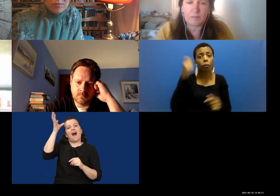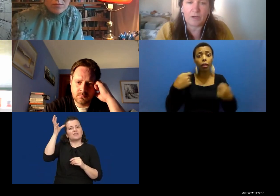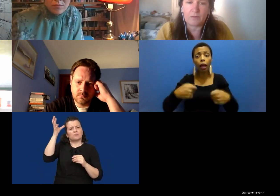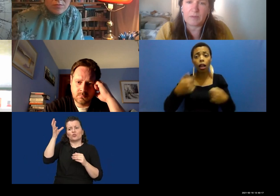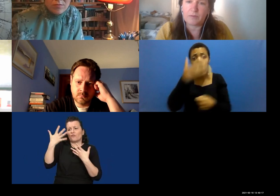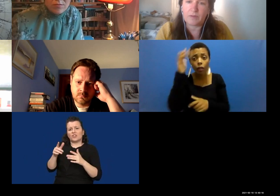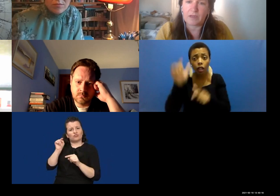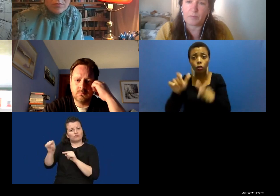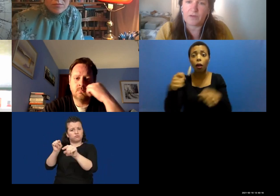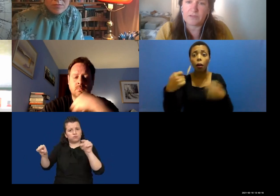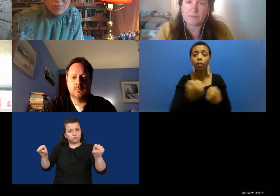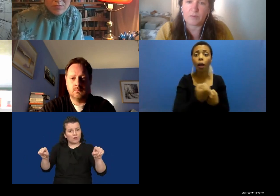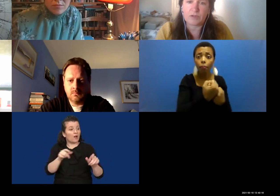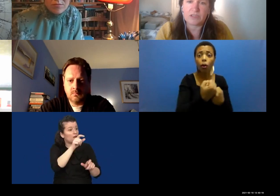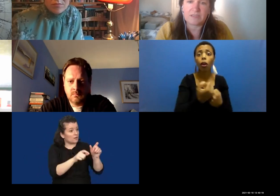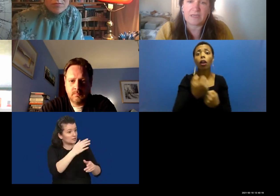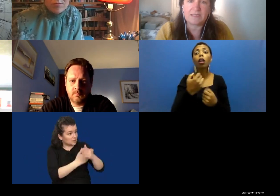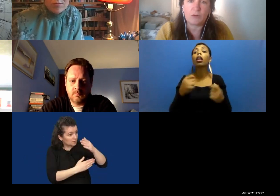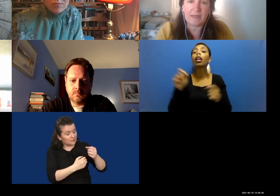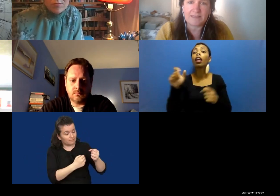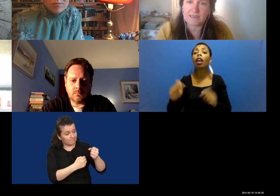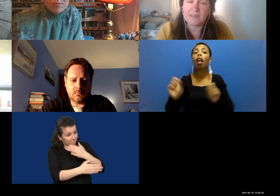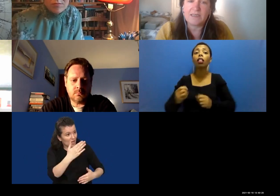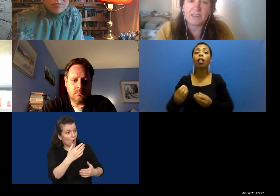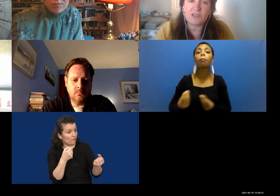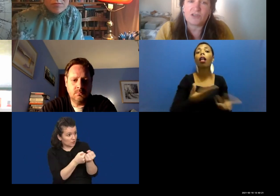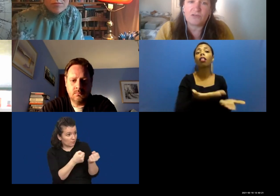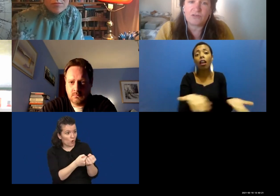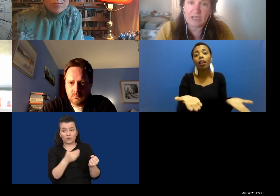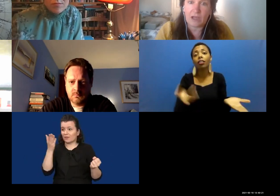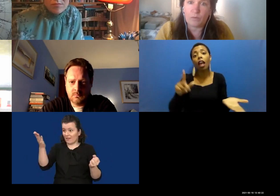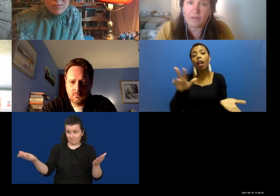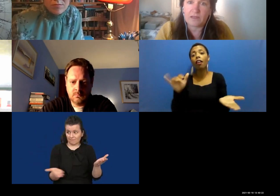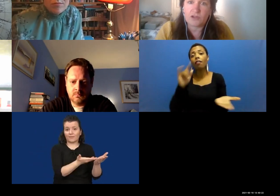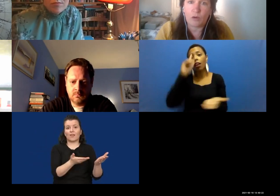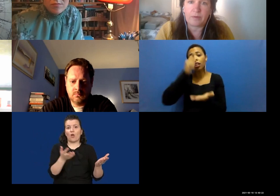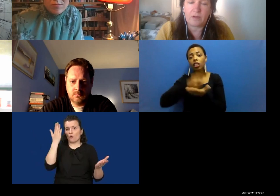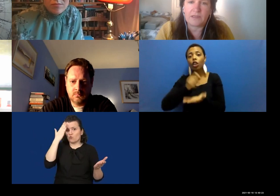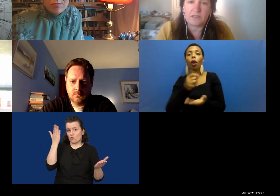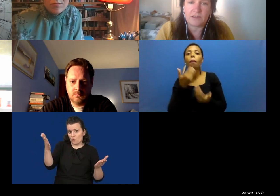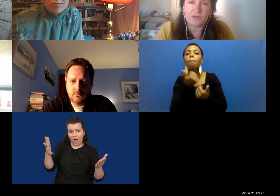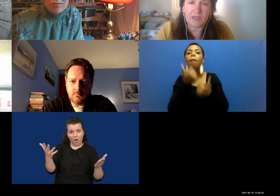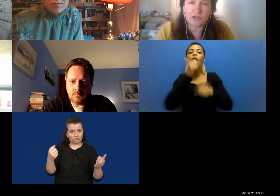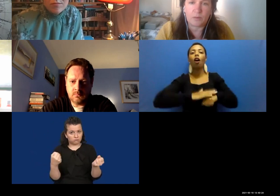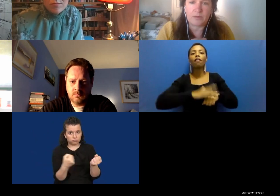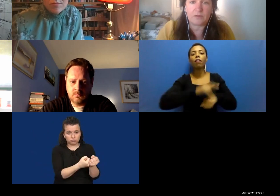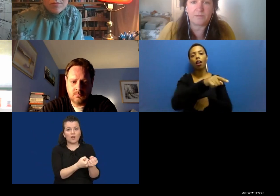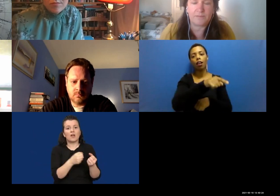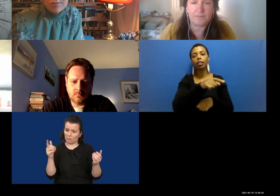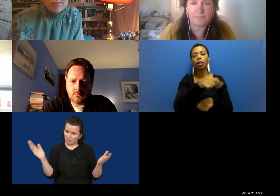the support and the people that can provide the support to decide how best to get on with that job and do that